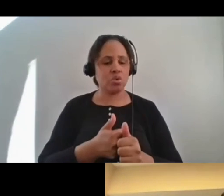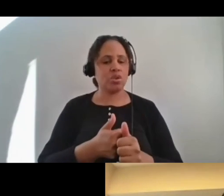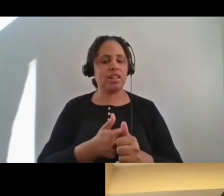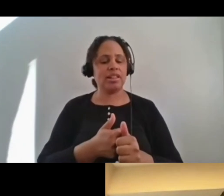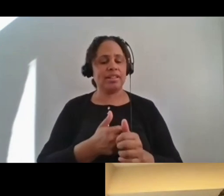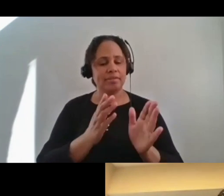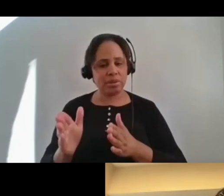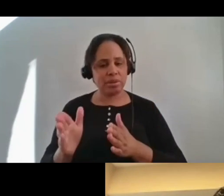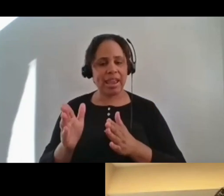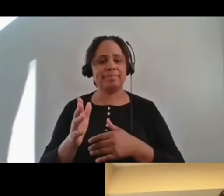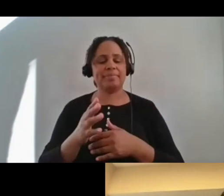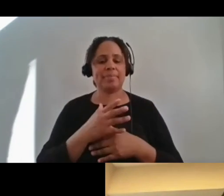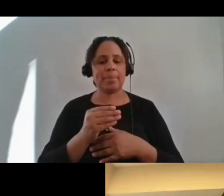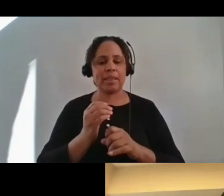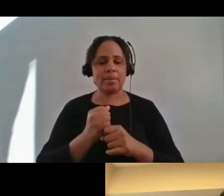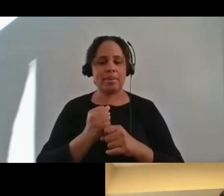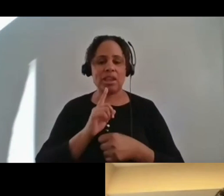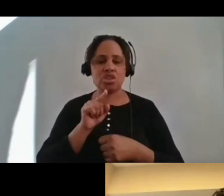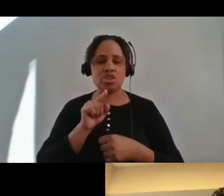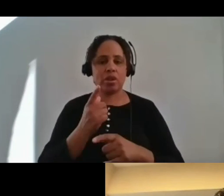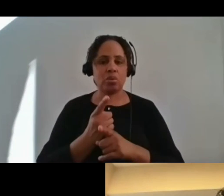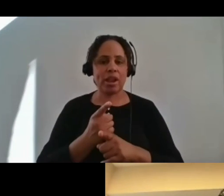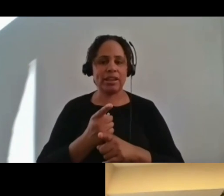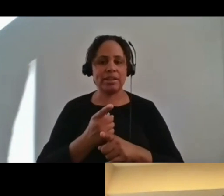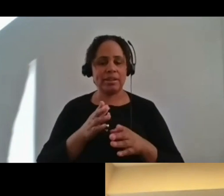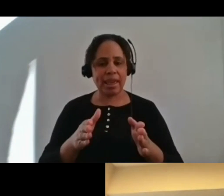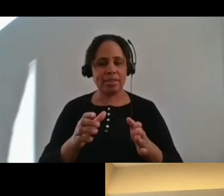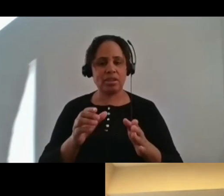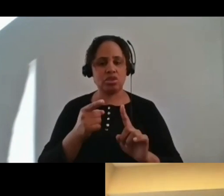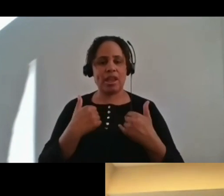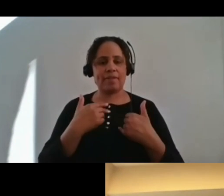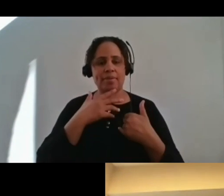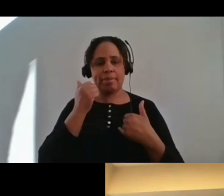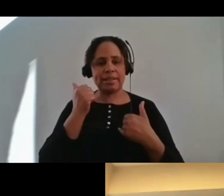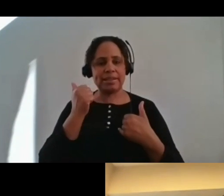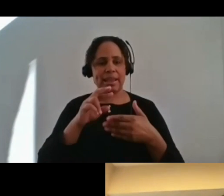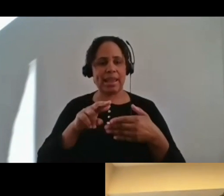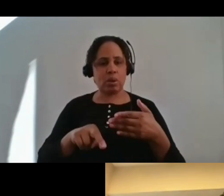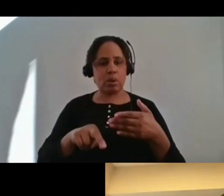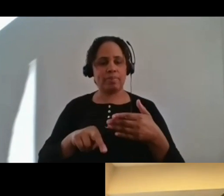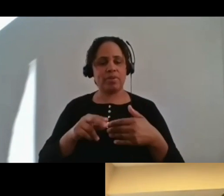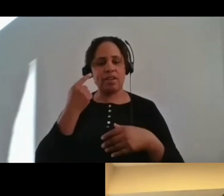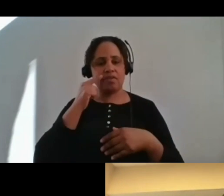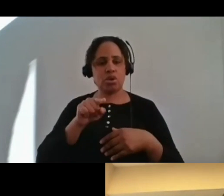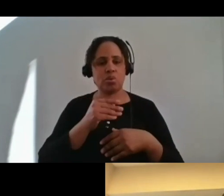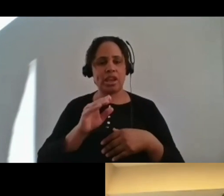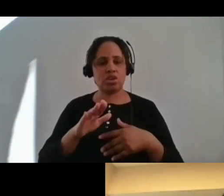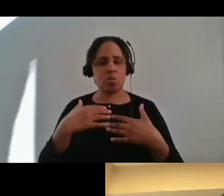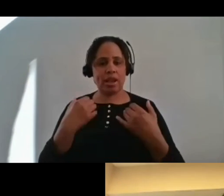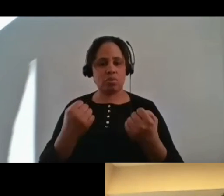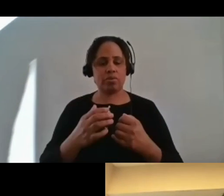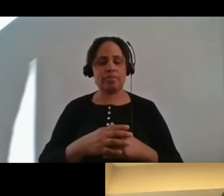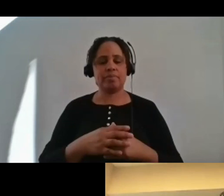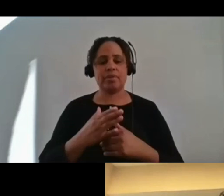just to ensure that you're on the right path so we have the best outcome for you and your health. So. Excellent. Thank you so much.